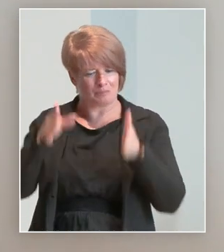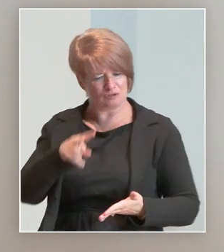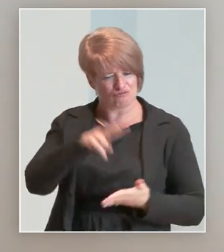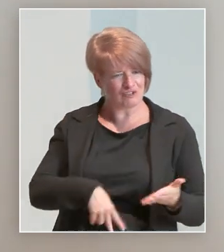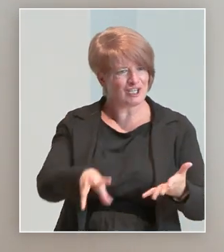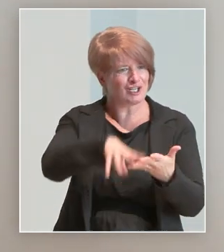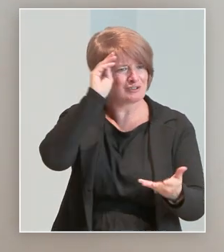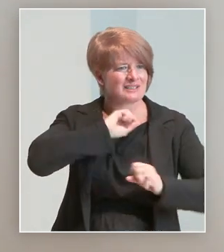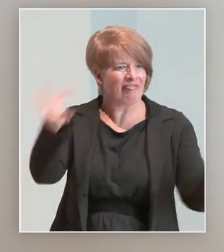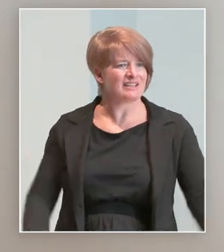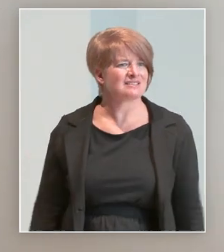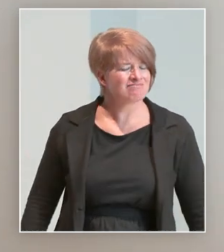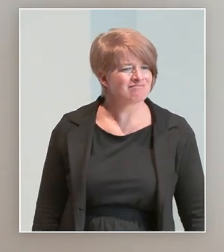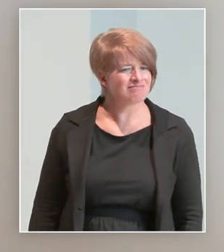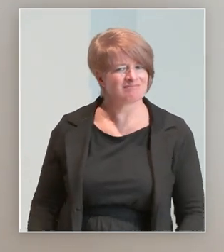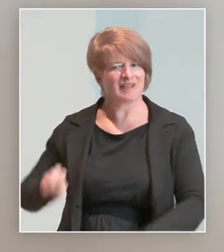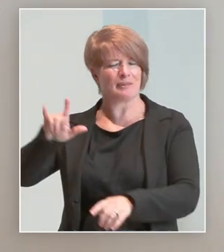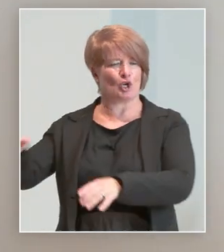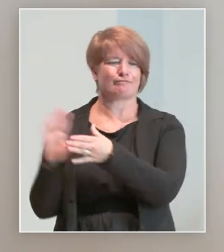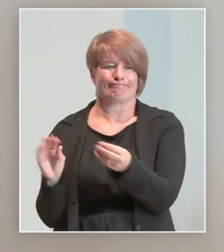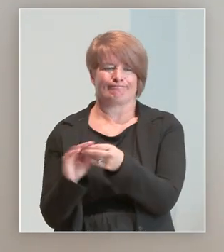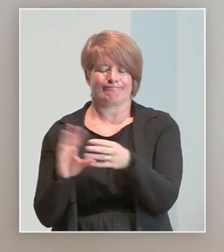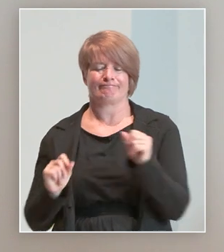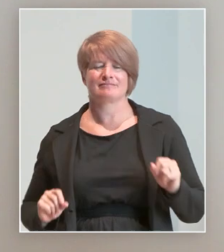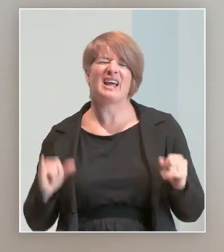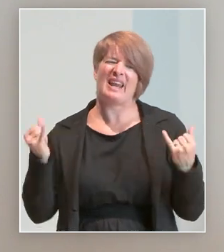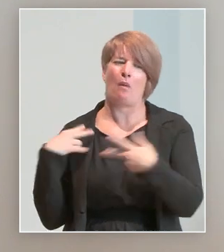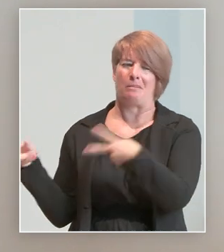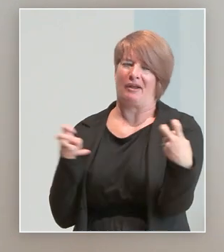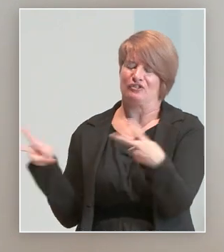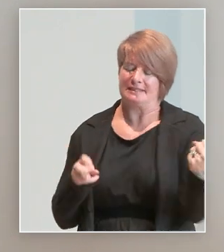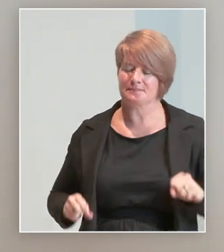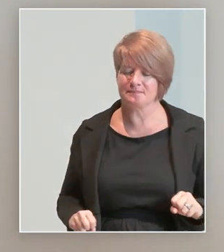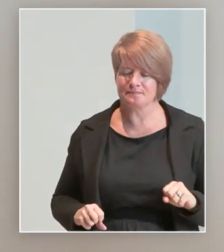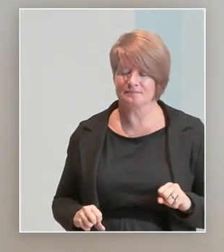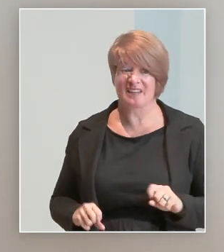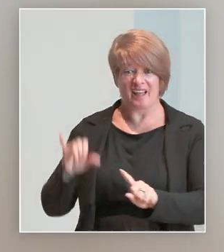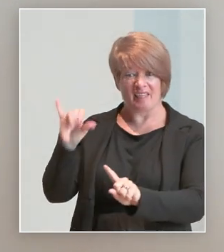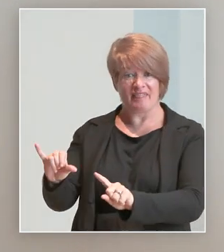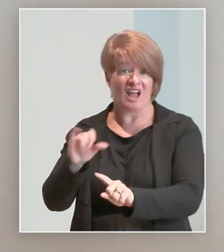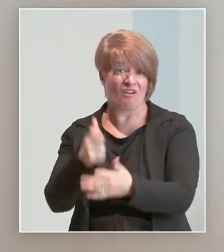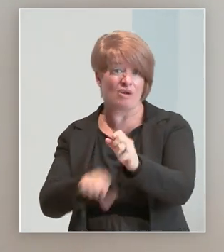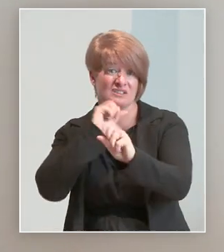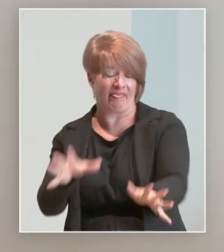nothing. This, as Emily said within her conversation, I'm now paraphrasing, versus a work created that is shared